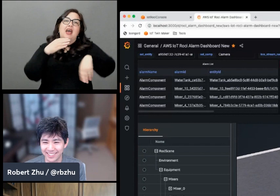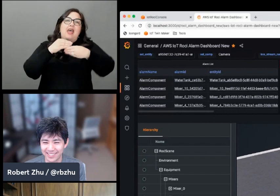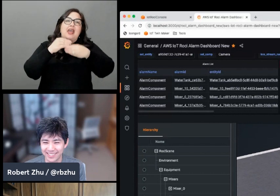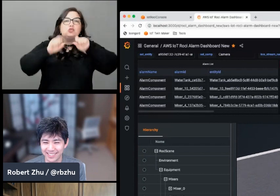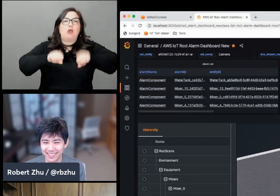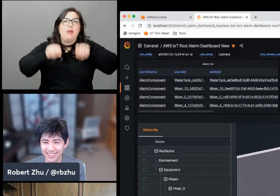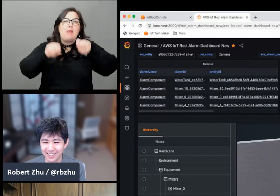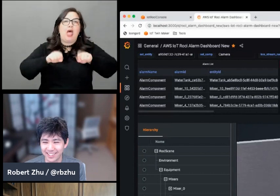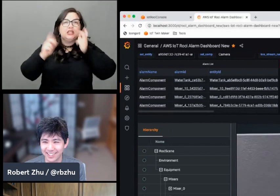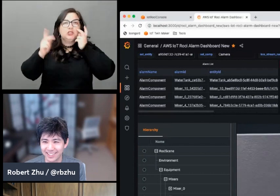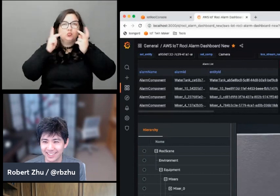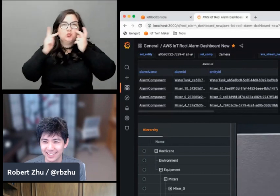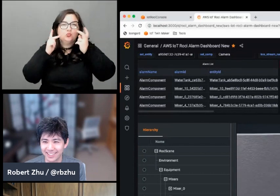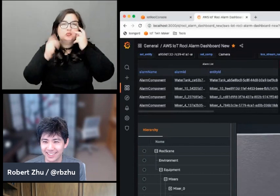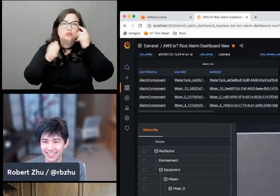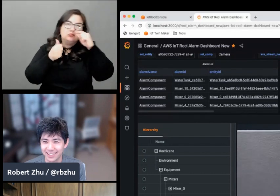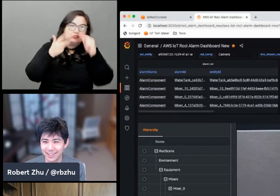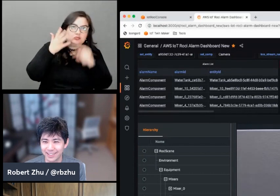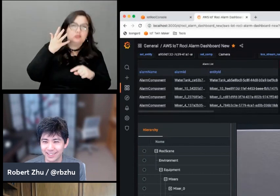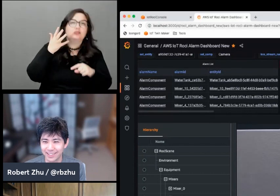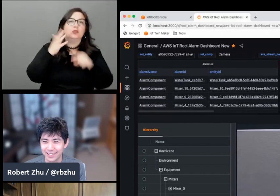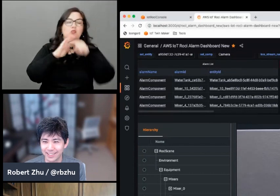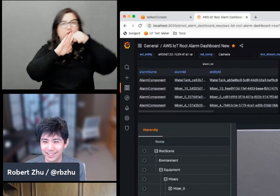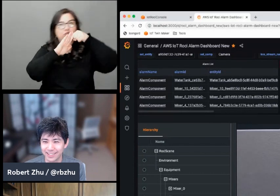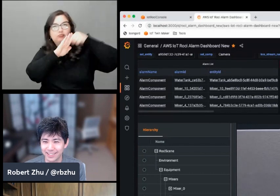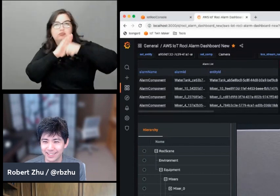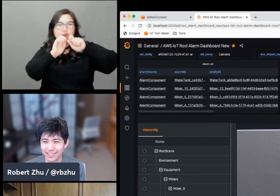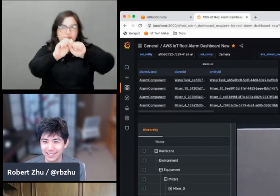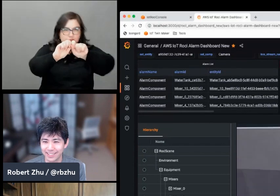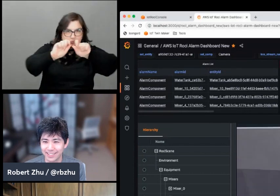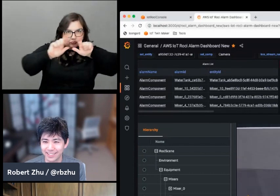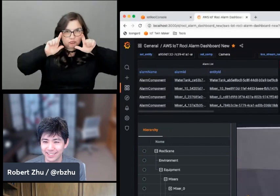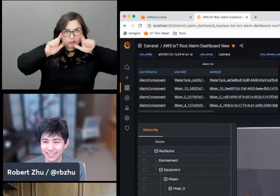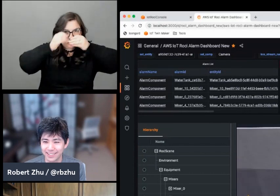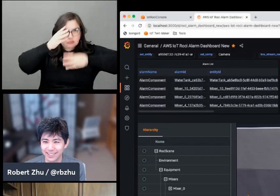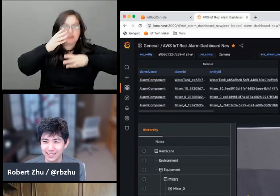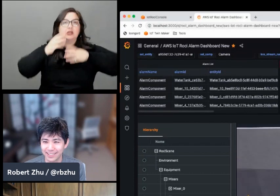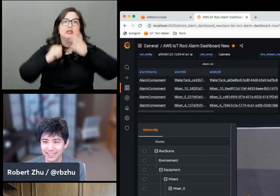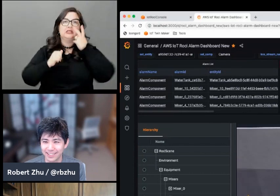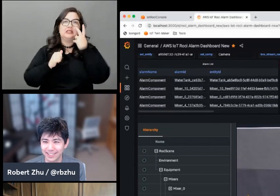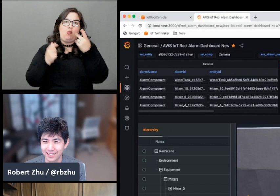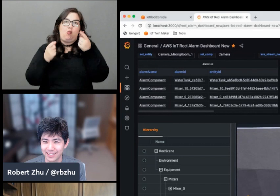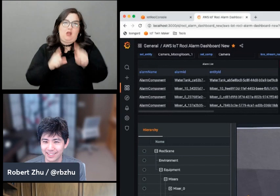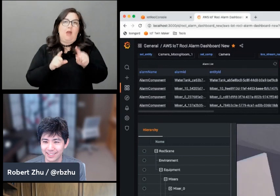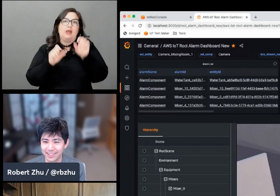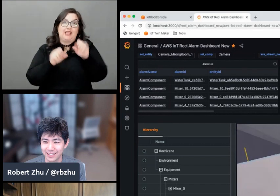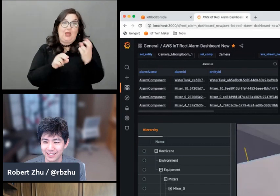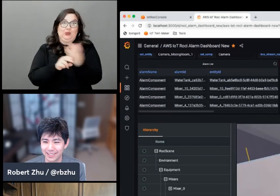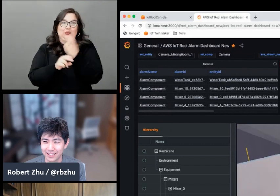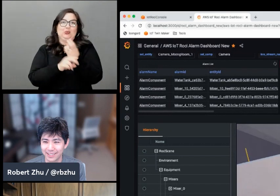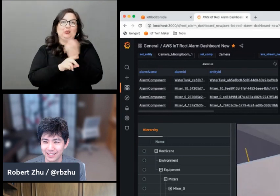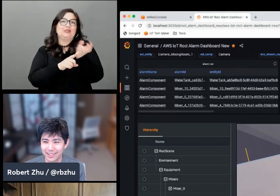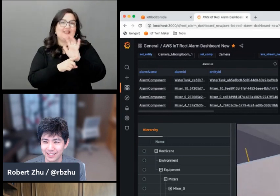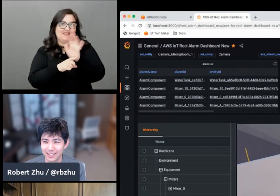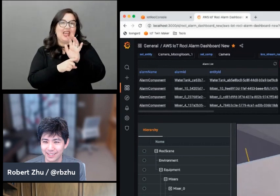to, you know, drill in and utilize video, which is a